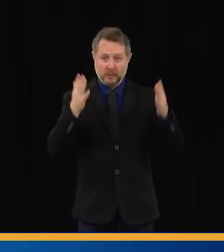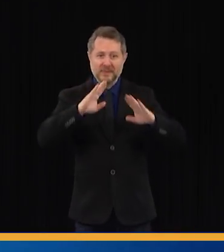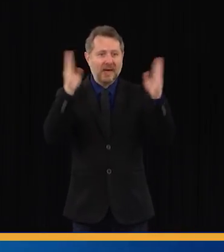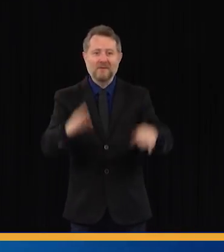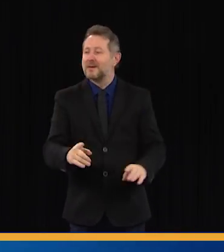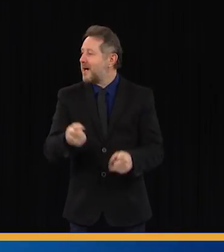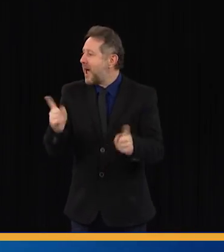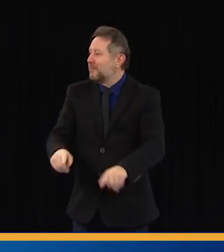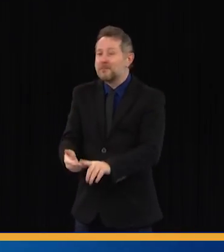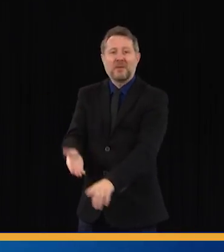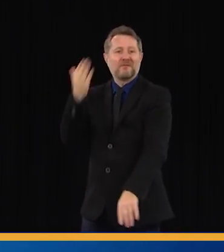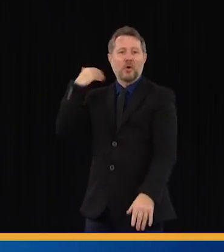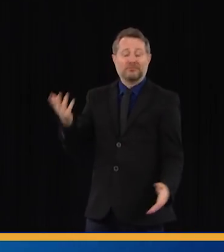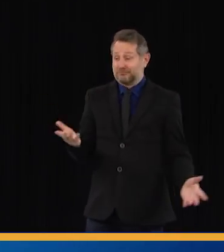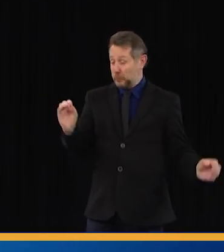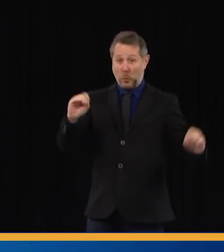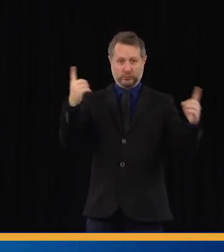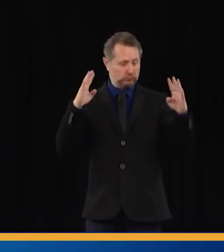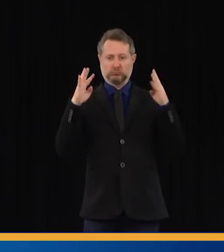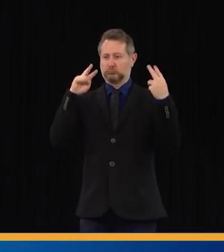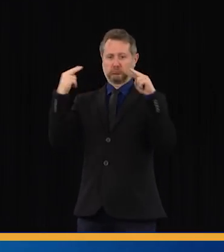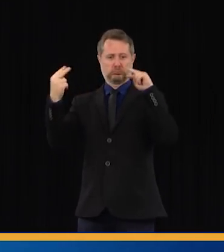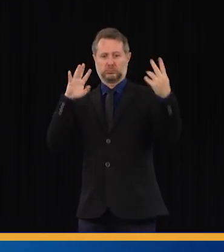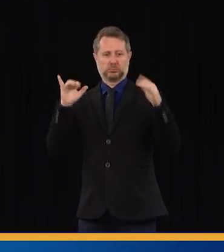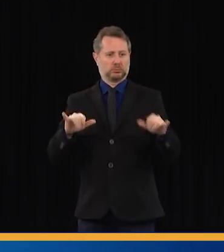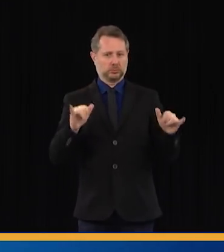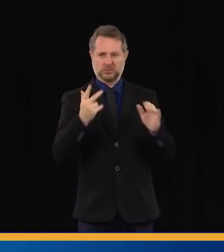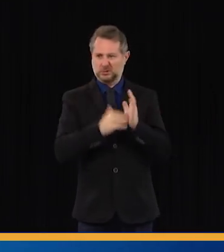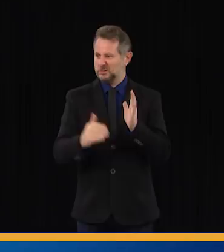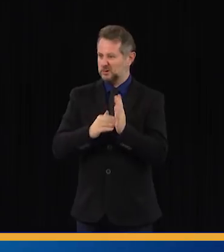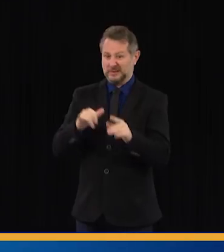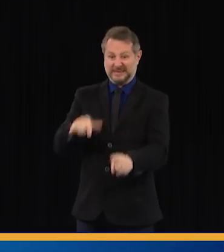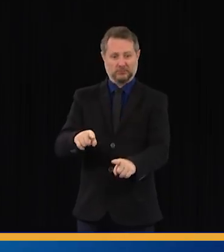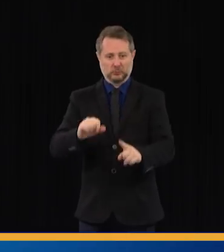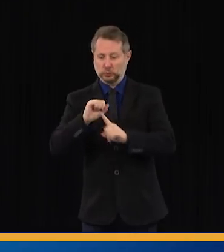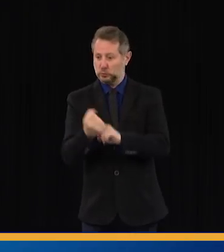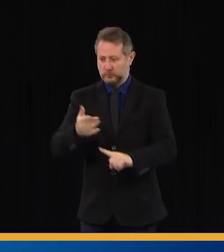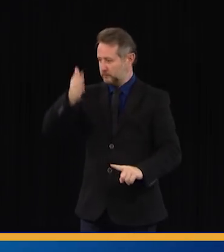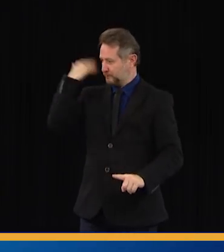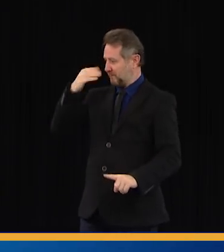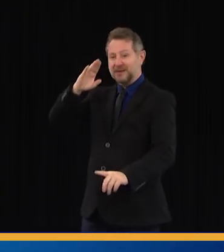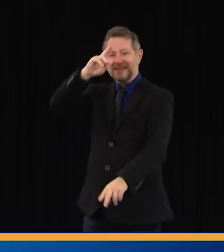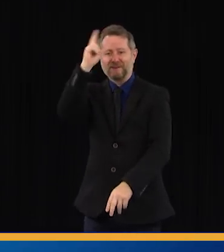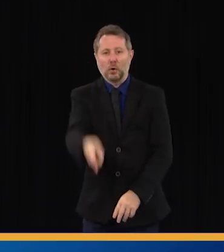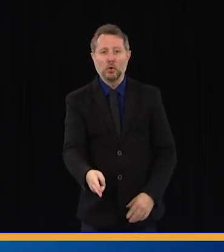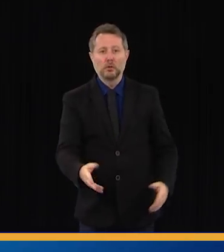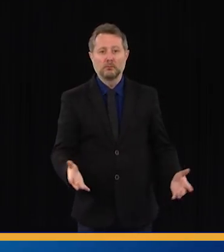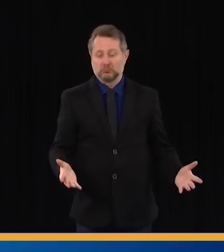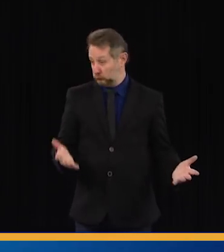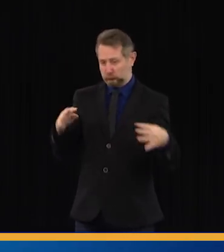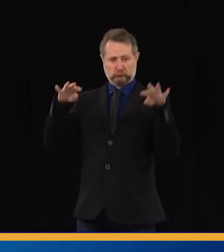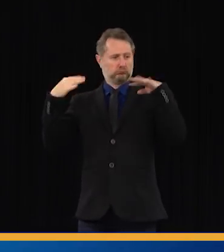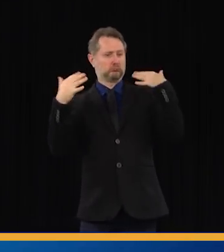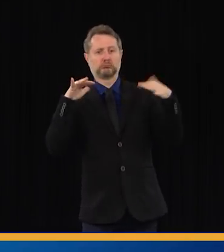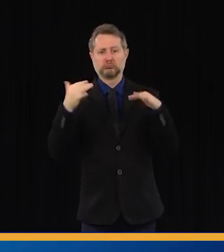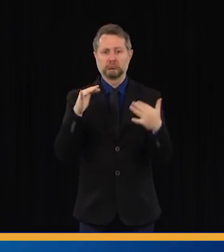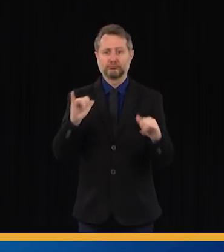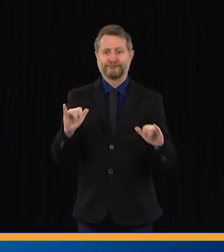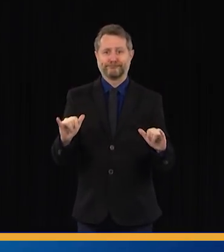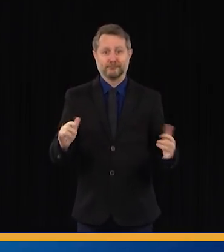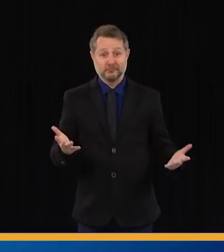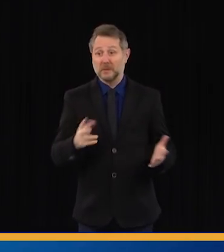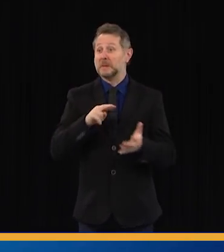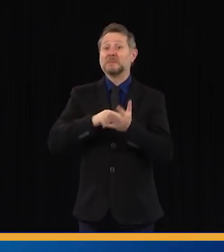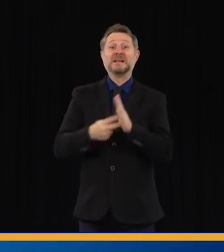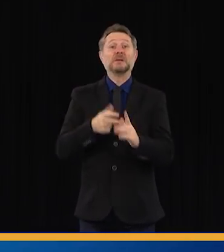the one thing that we have learned over and over again. And this place has never done